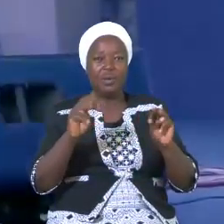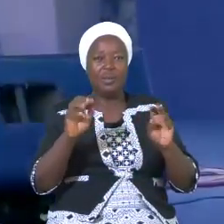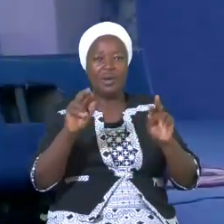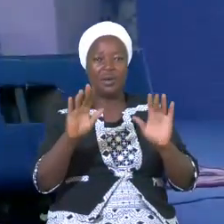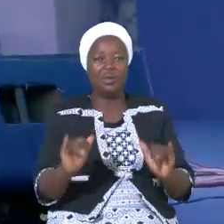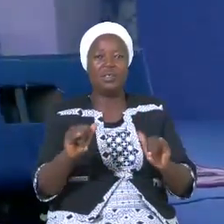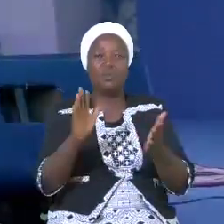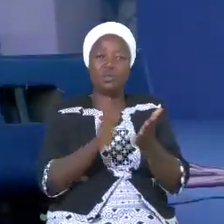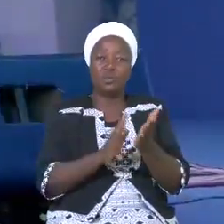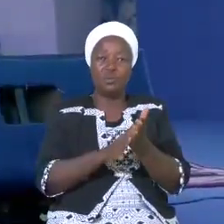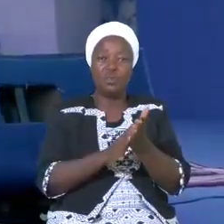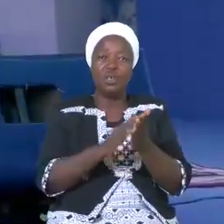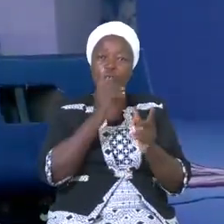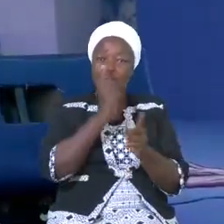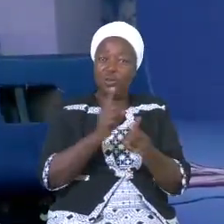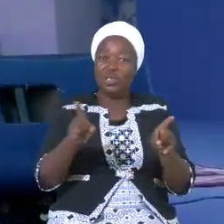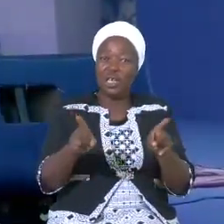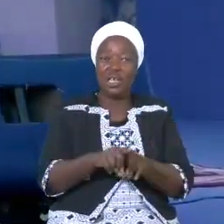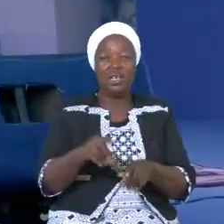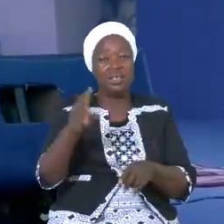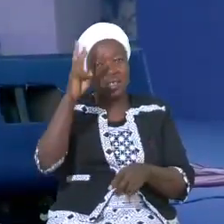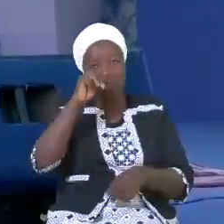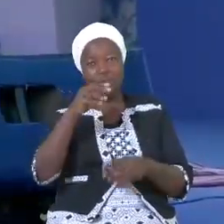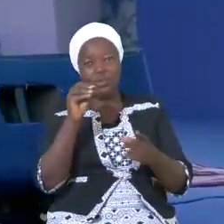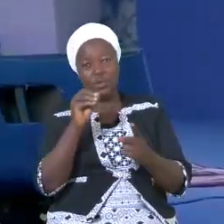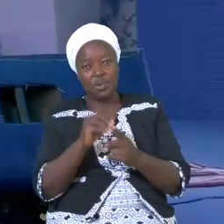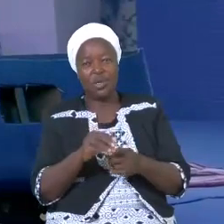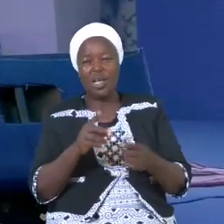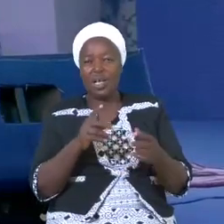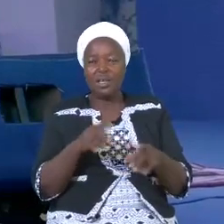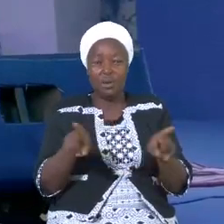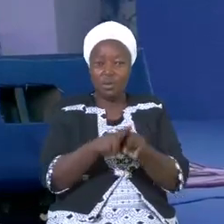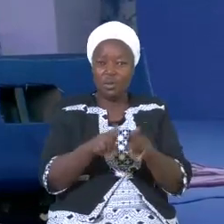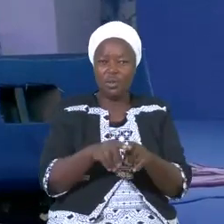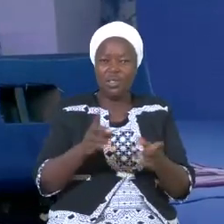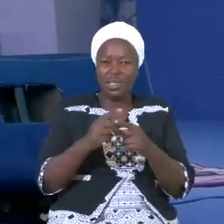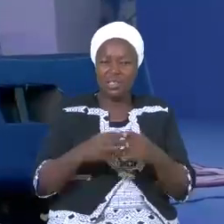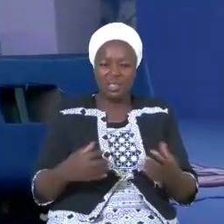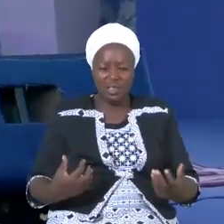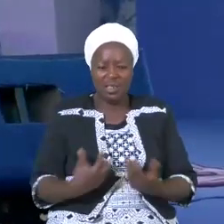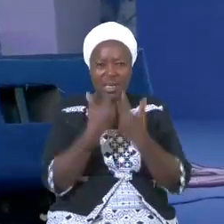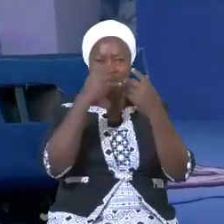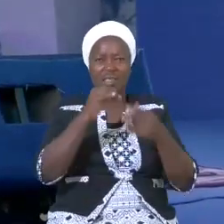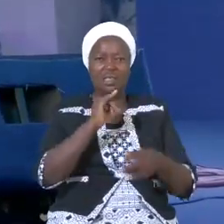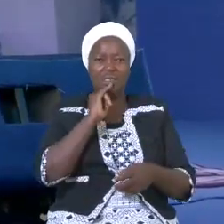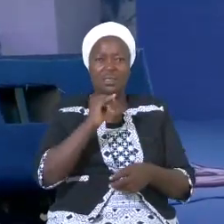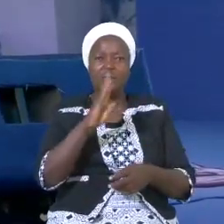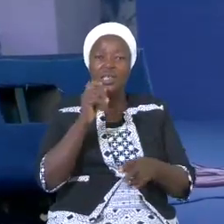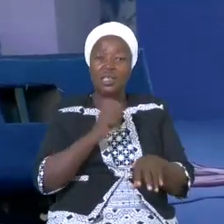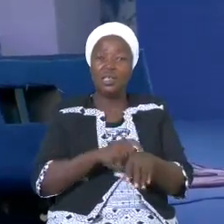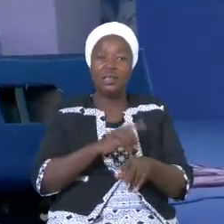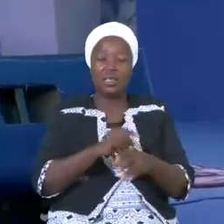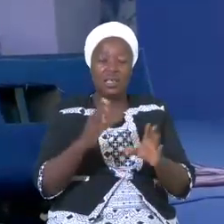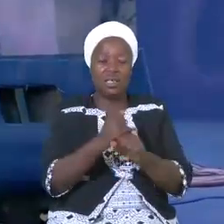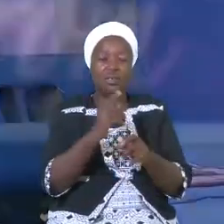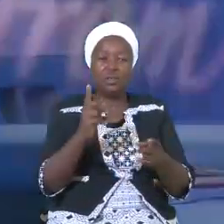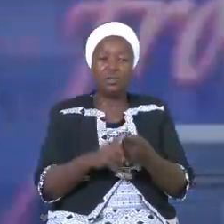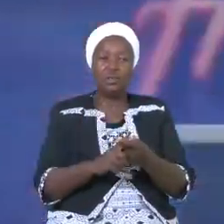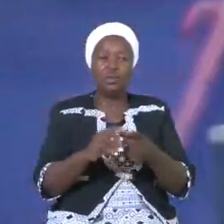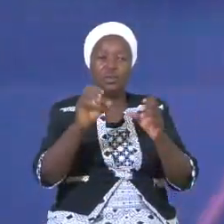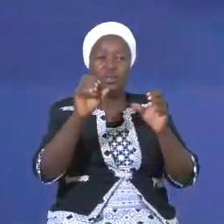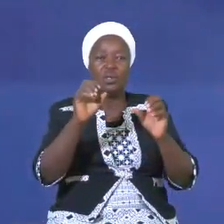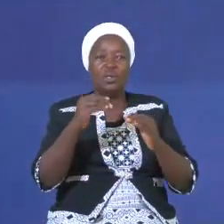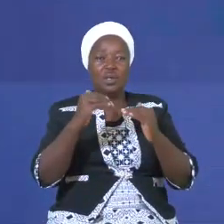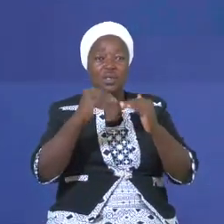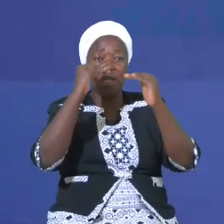i came the challenge is by the time we go to standard one standard two at that time